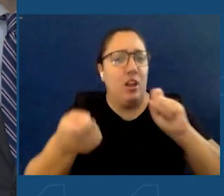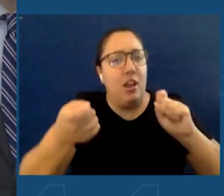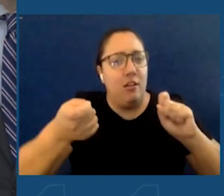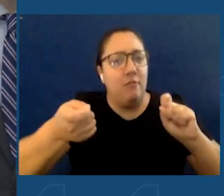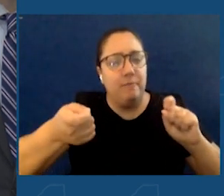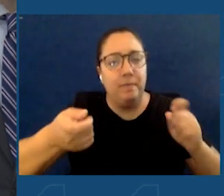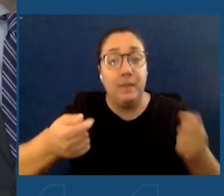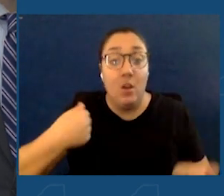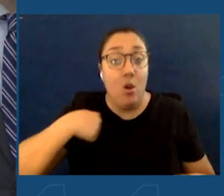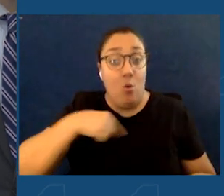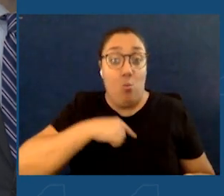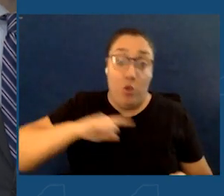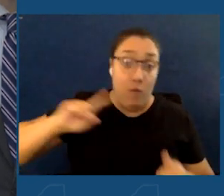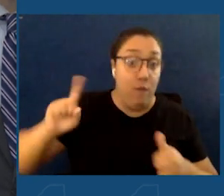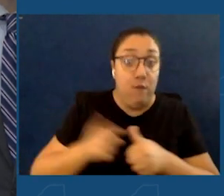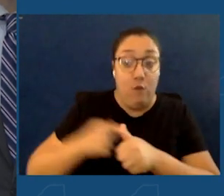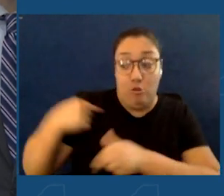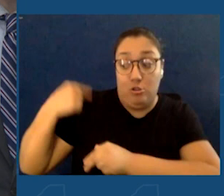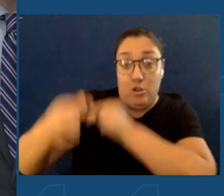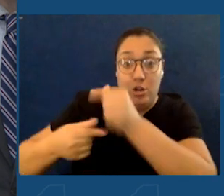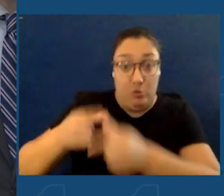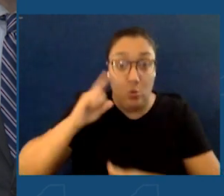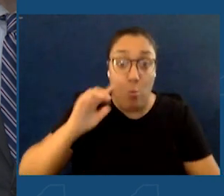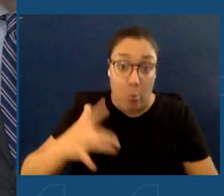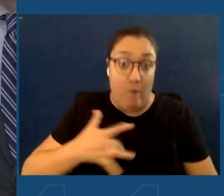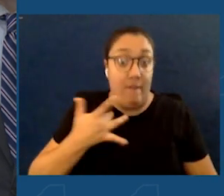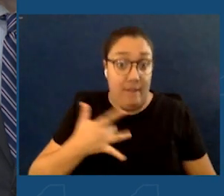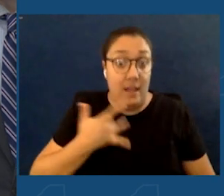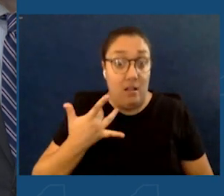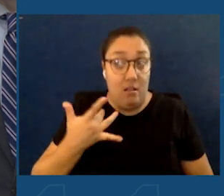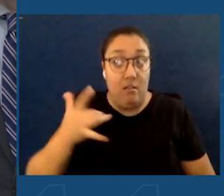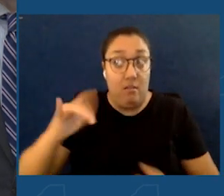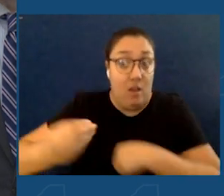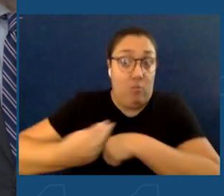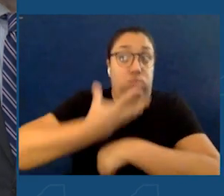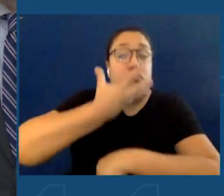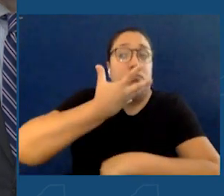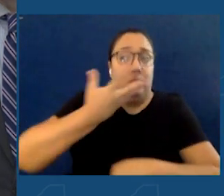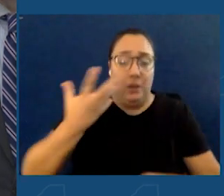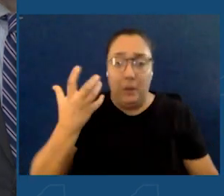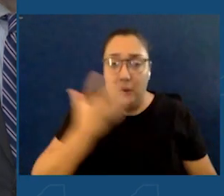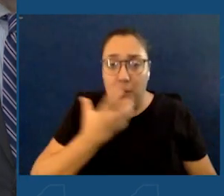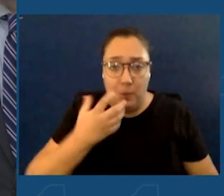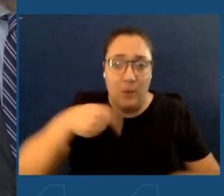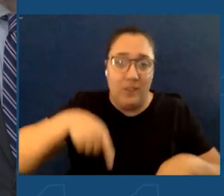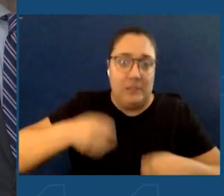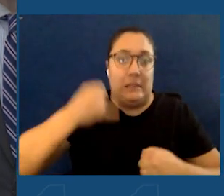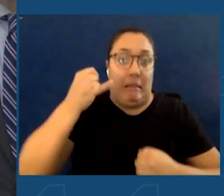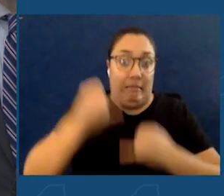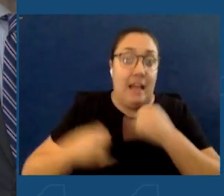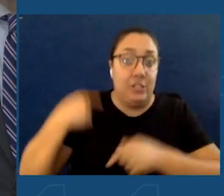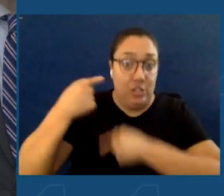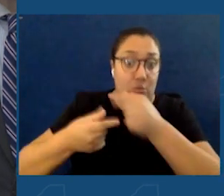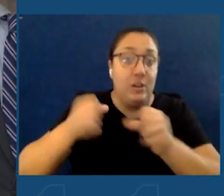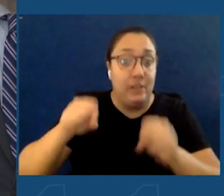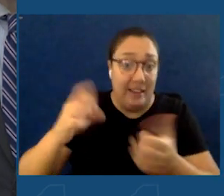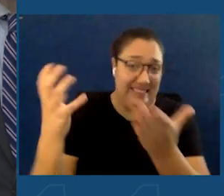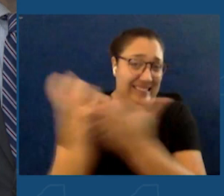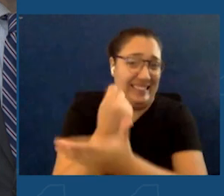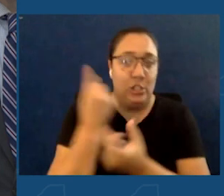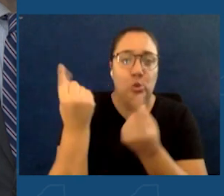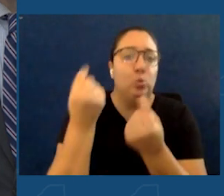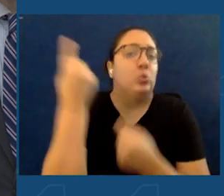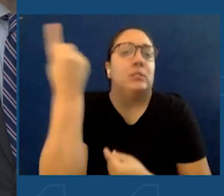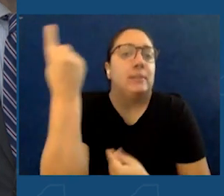generation to truly feel the effects of climate change. And we are the last generation to do anything about it. So again, reflecting